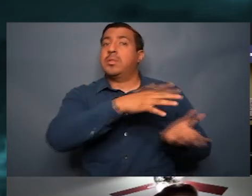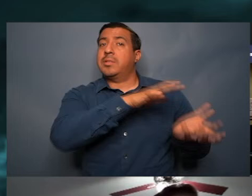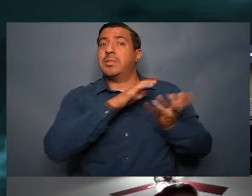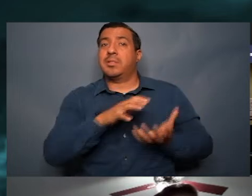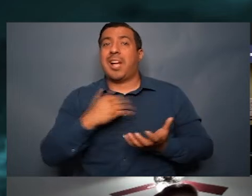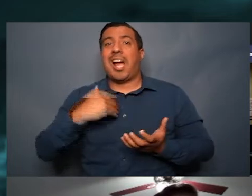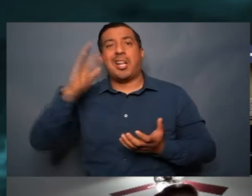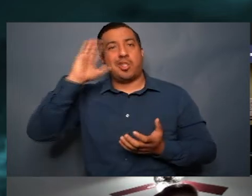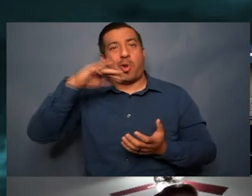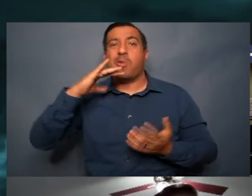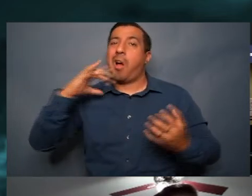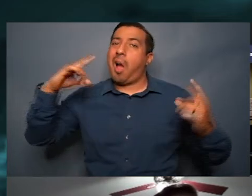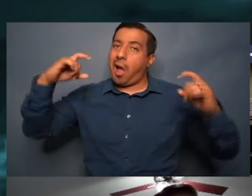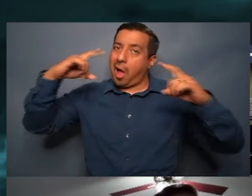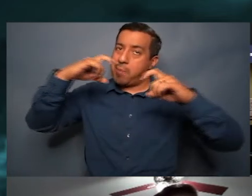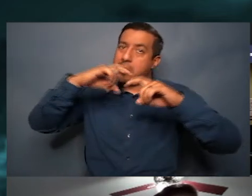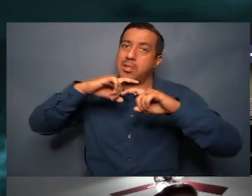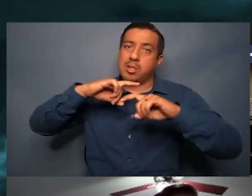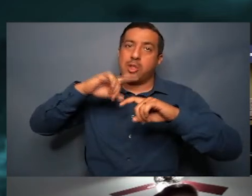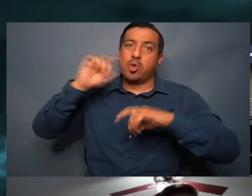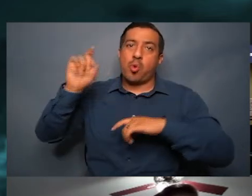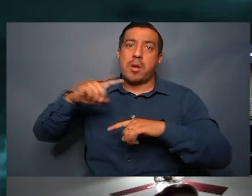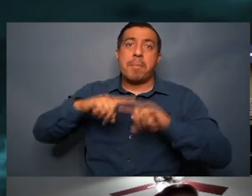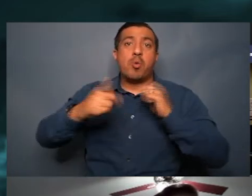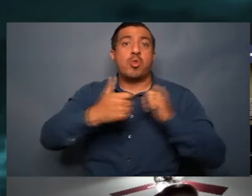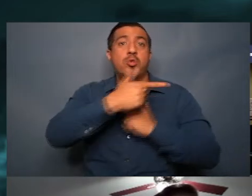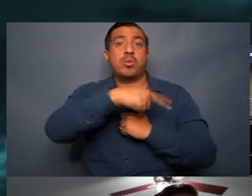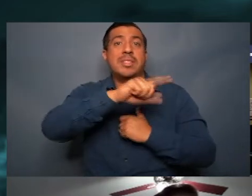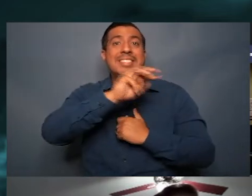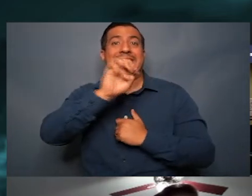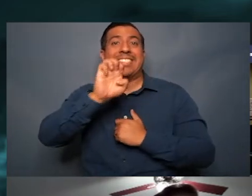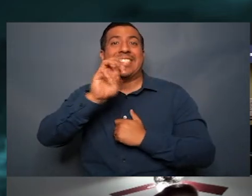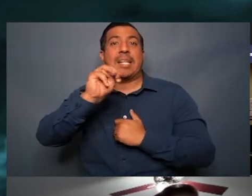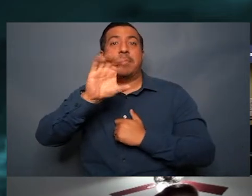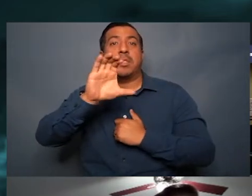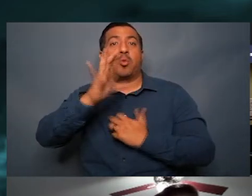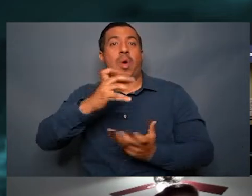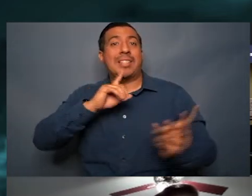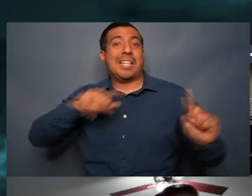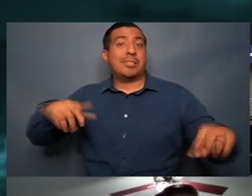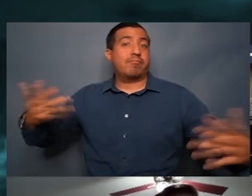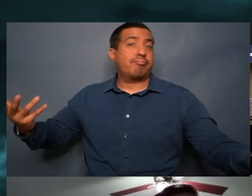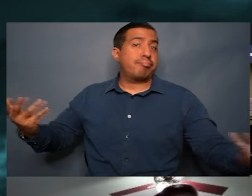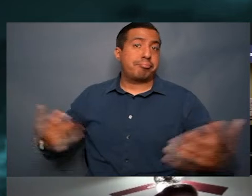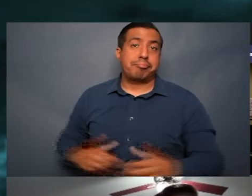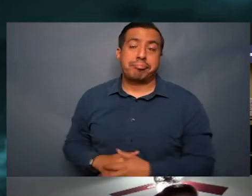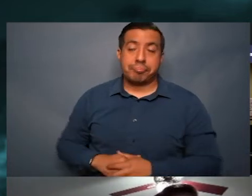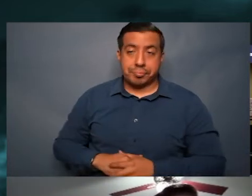complicated question, but which EMC would like to jump in on that?